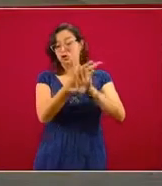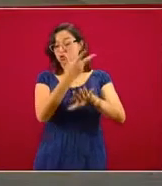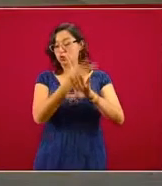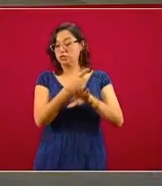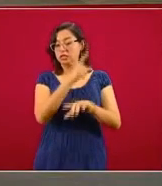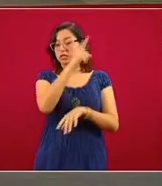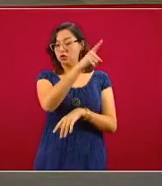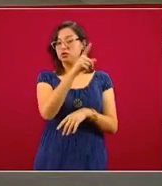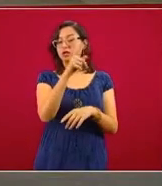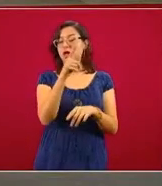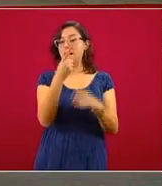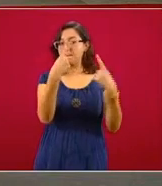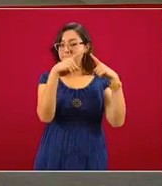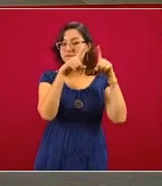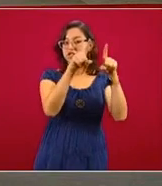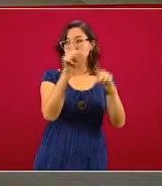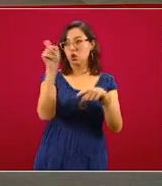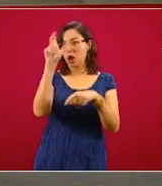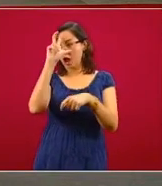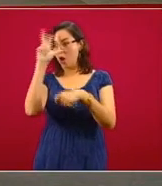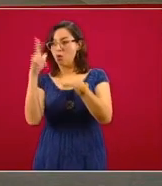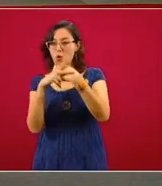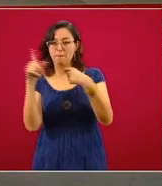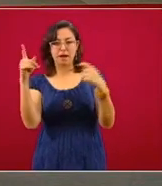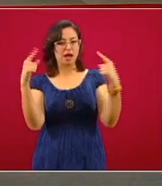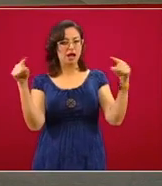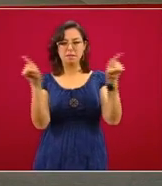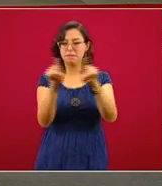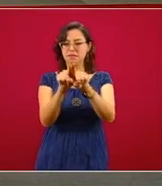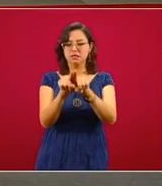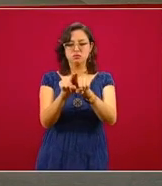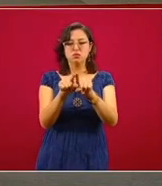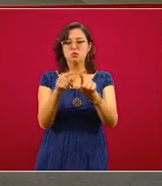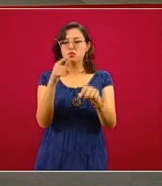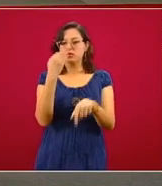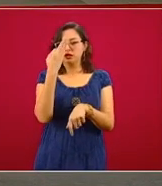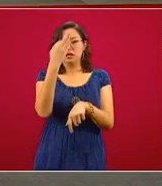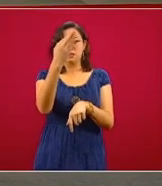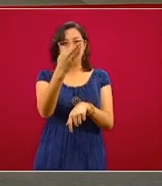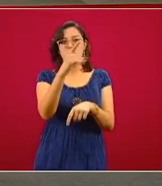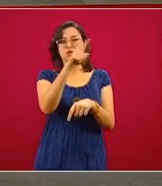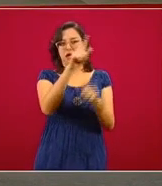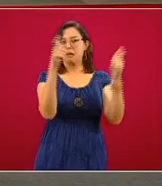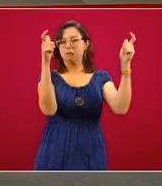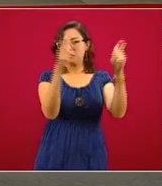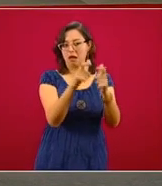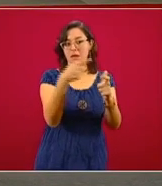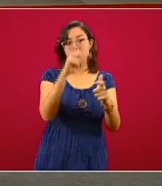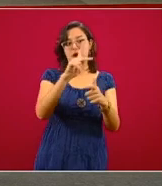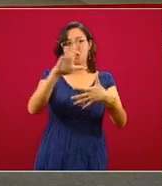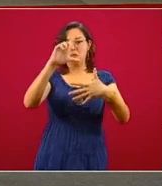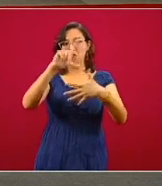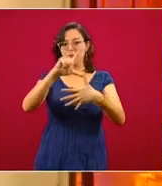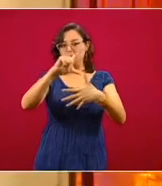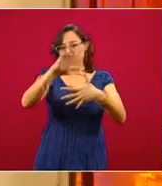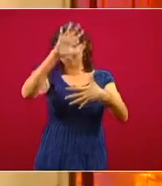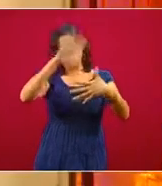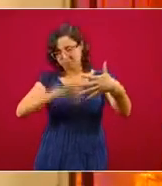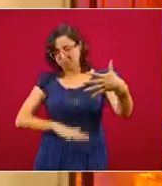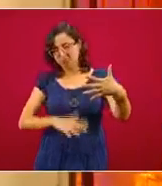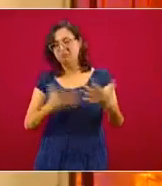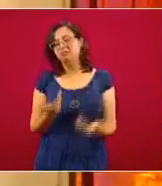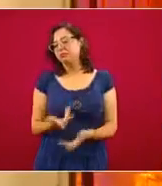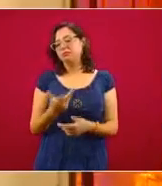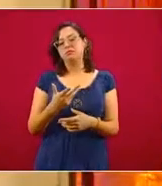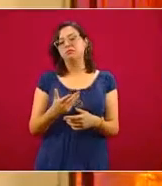And a lot of the countries within the Americas, with the exception of the United States, entered